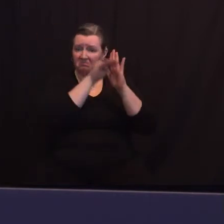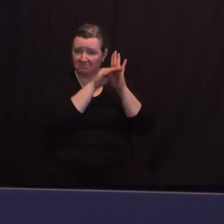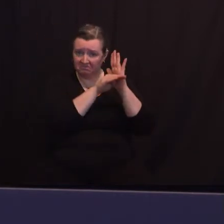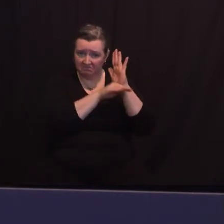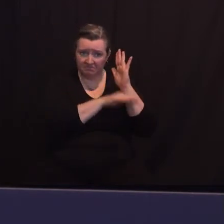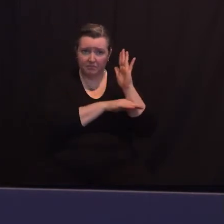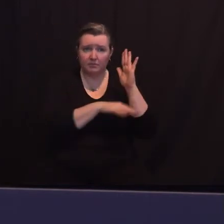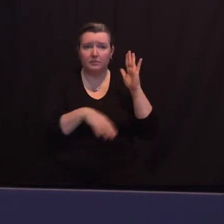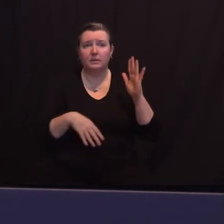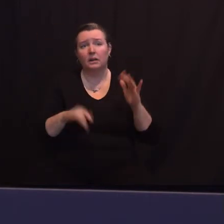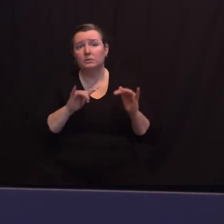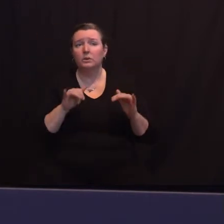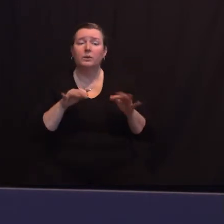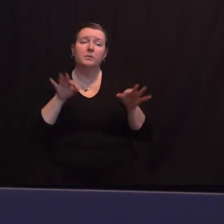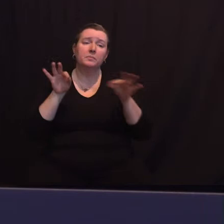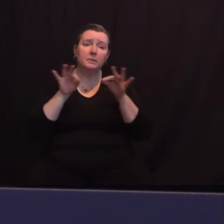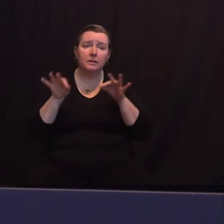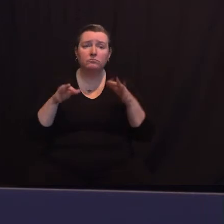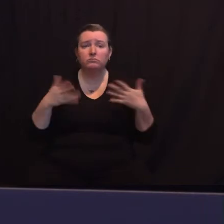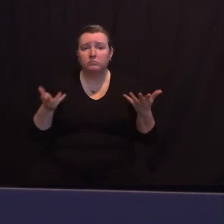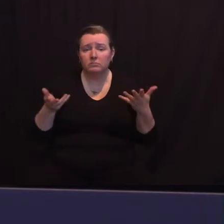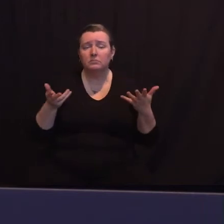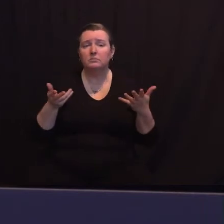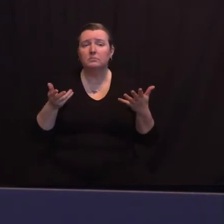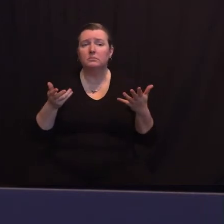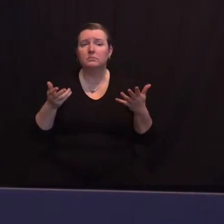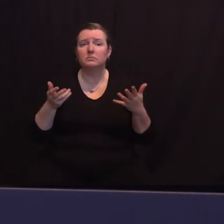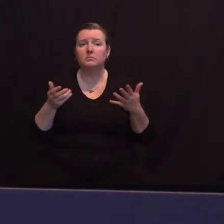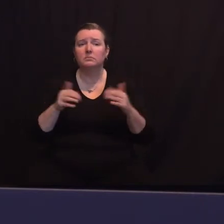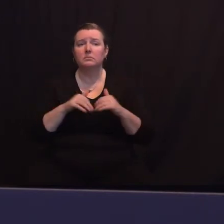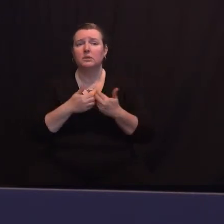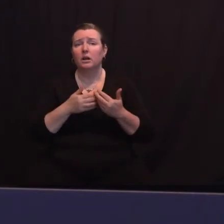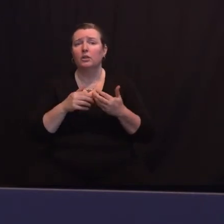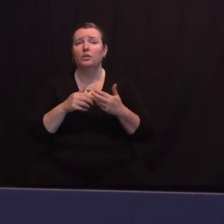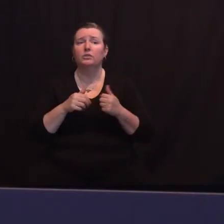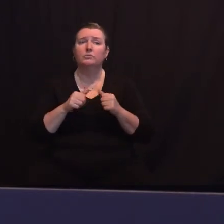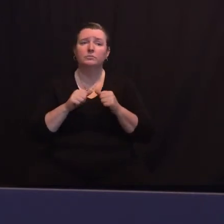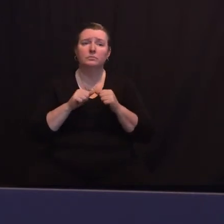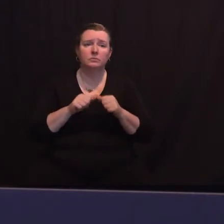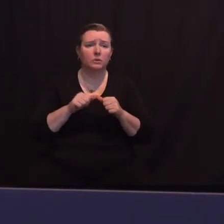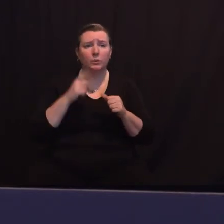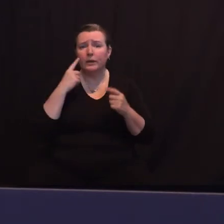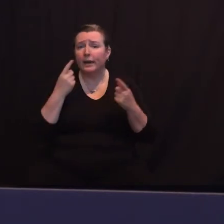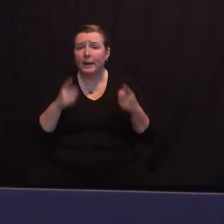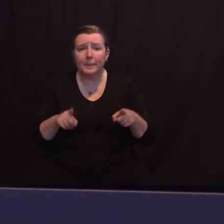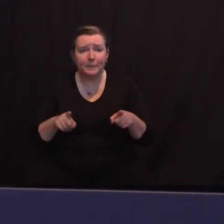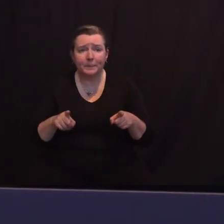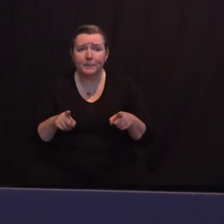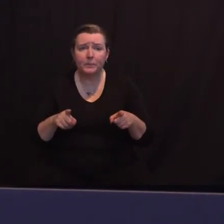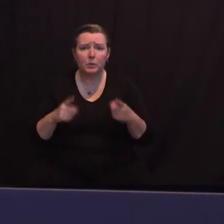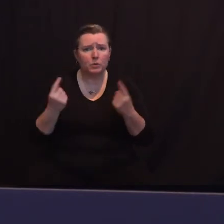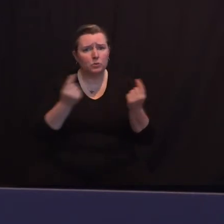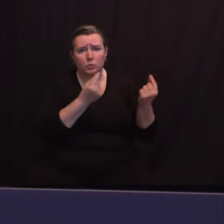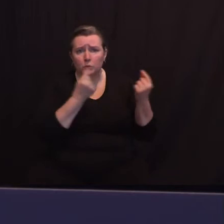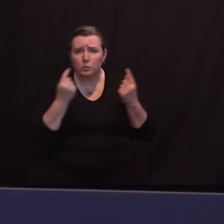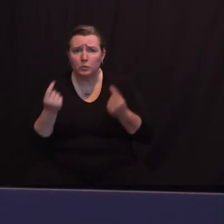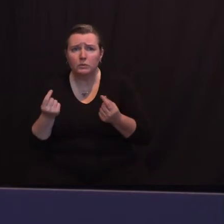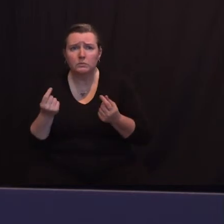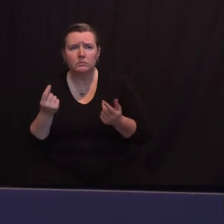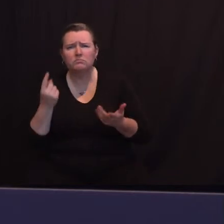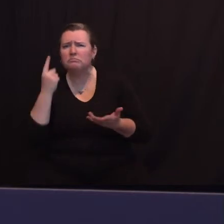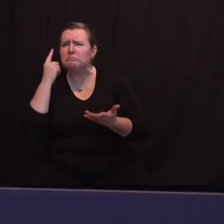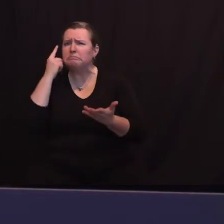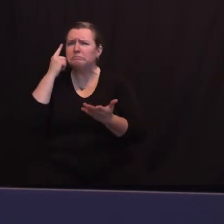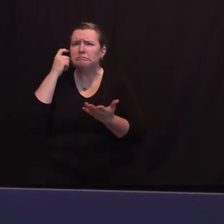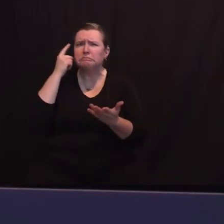of school exclusion, the role of testing, and steps to take to respond to suspected and